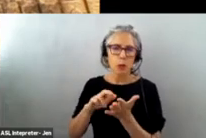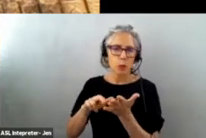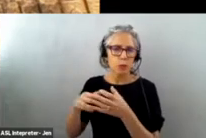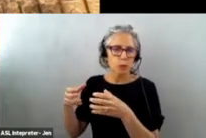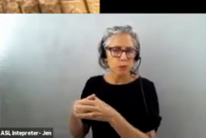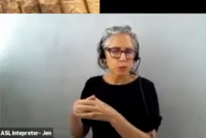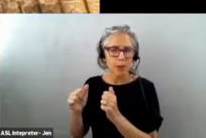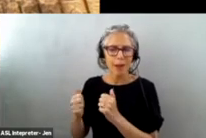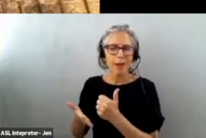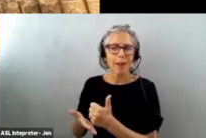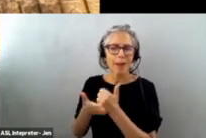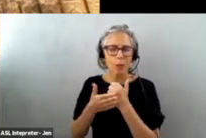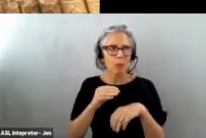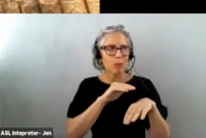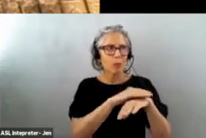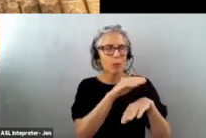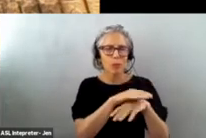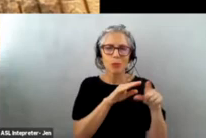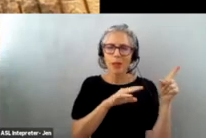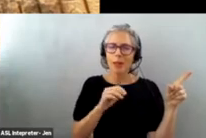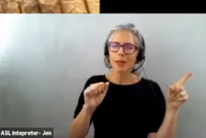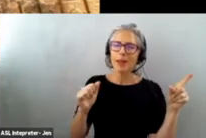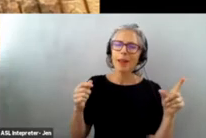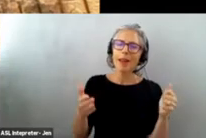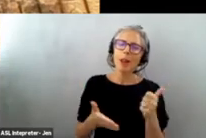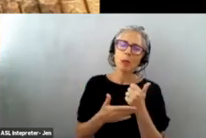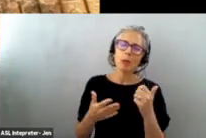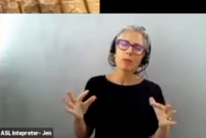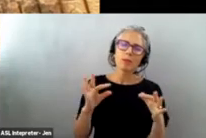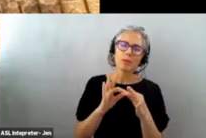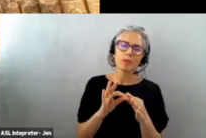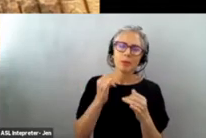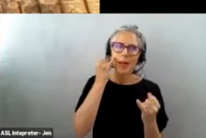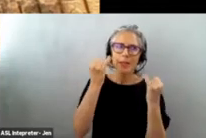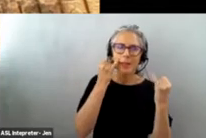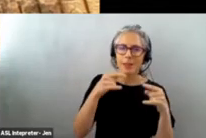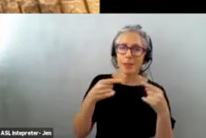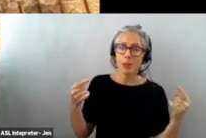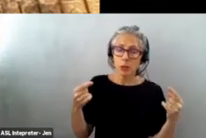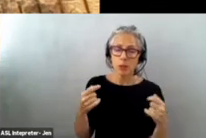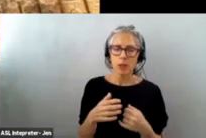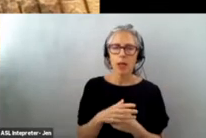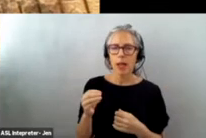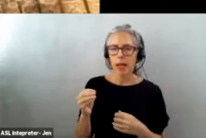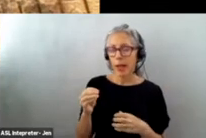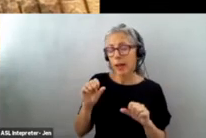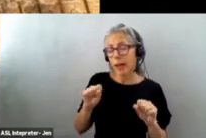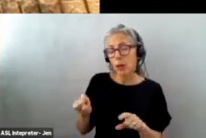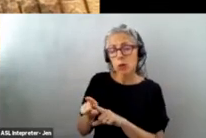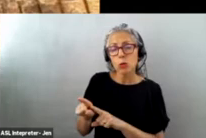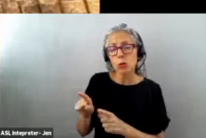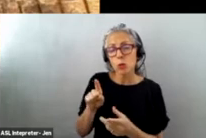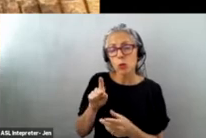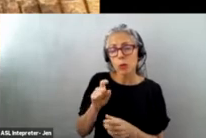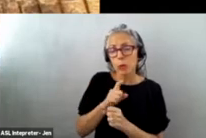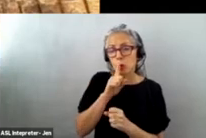address potential ideological differences and ensure that research products have a high degree of acceptability for